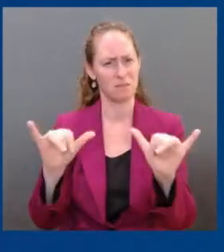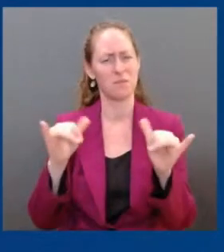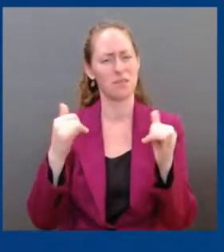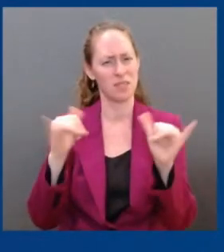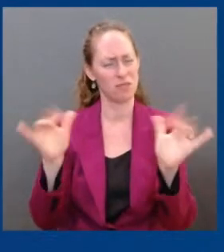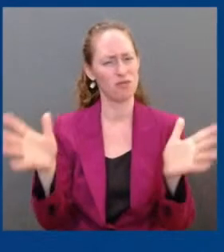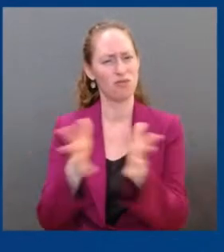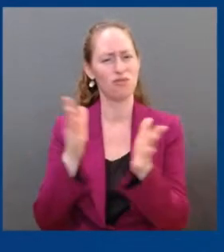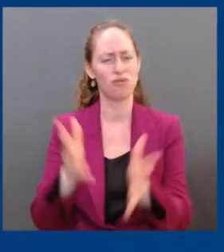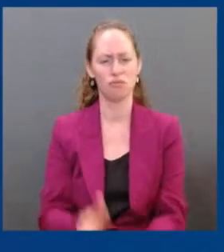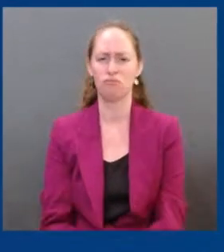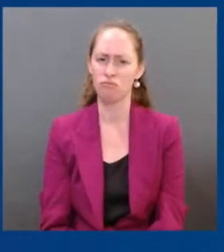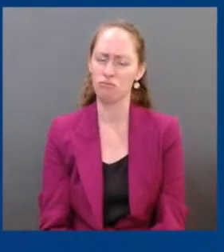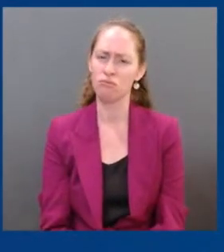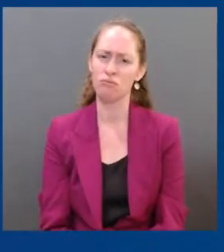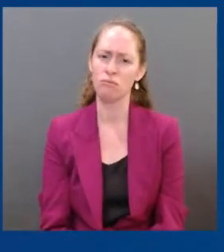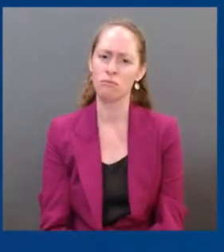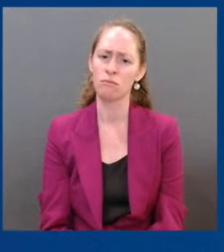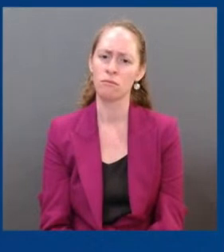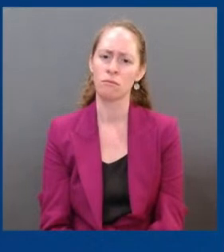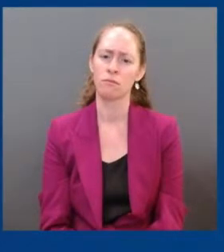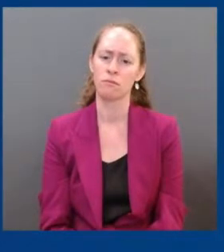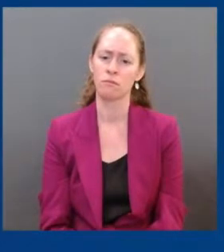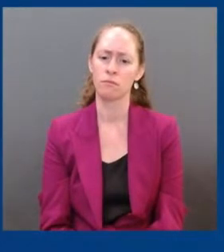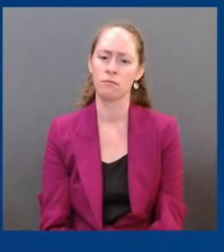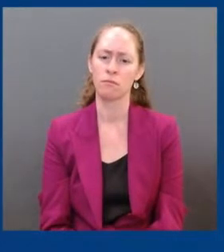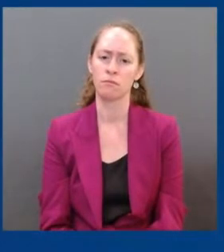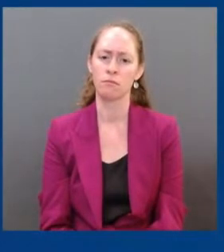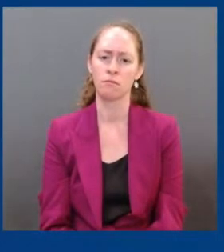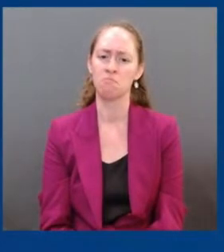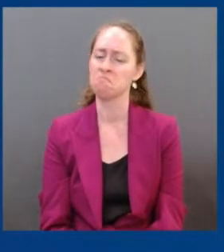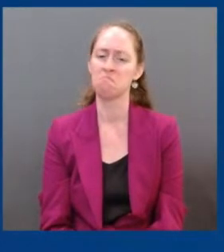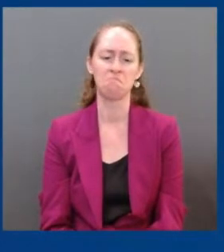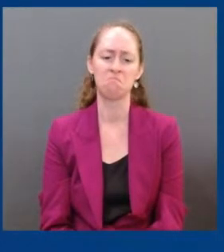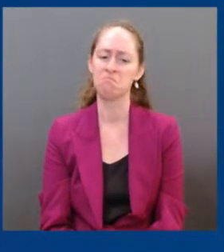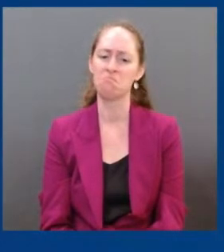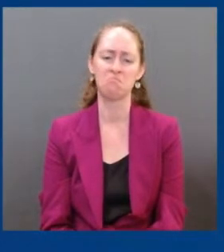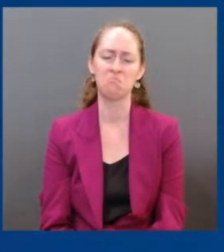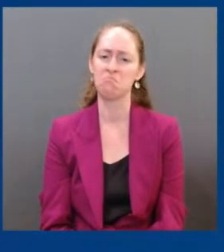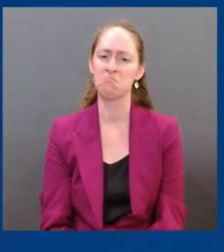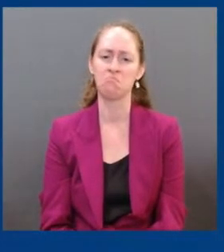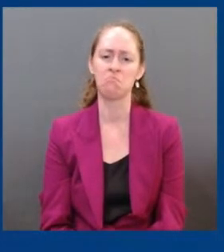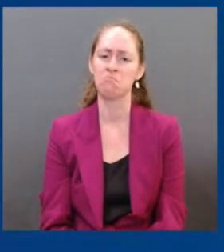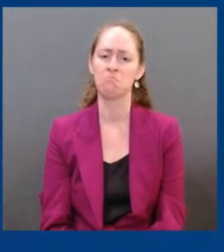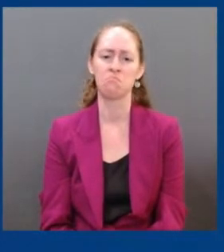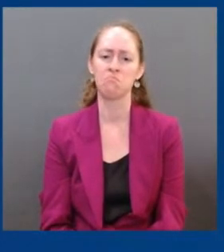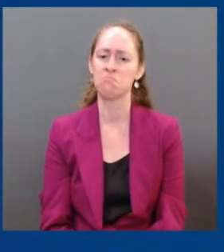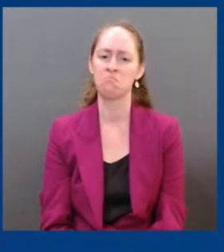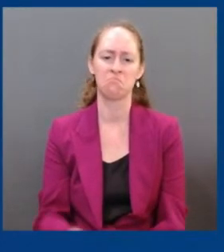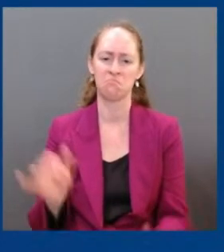And Tony, any thoughts on that? No, actually not. Just confirming what Rochelle just mentioned. Great.